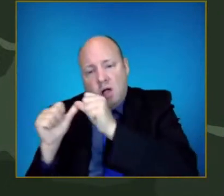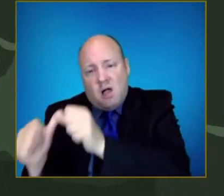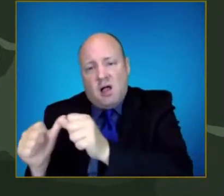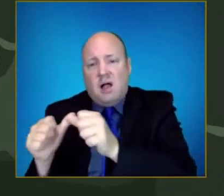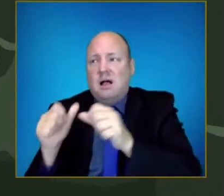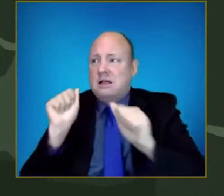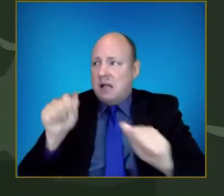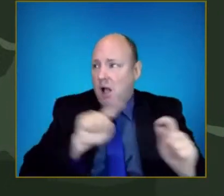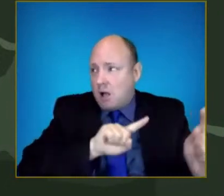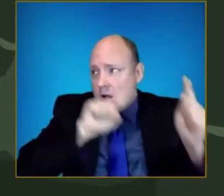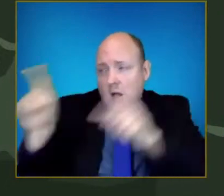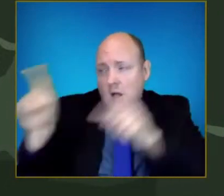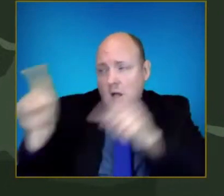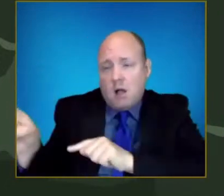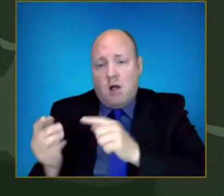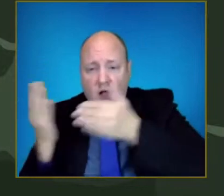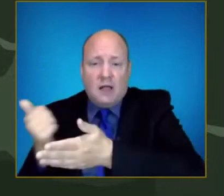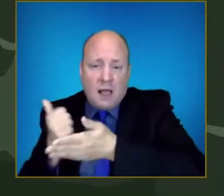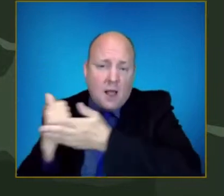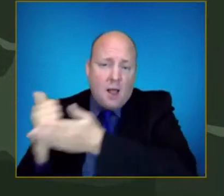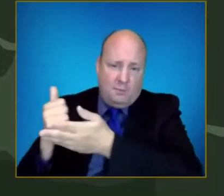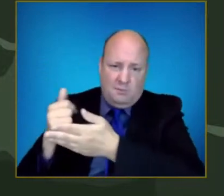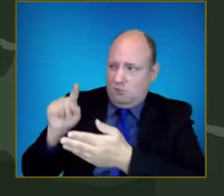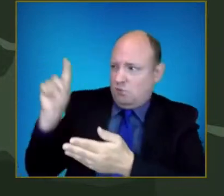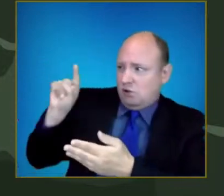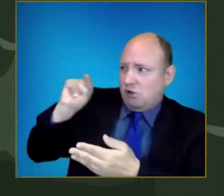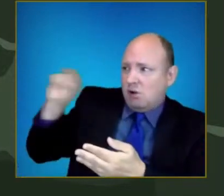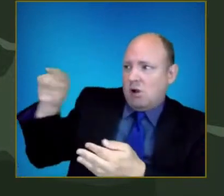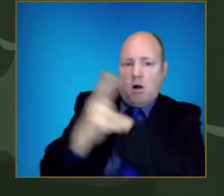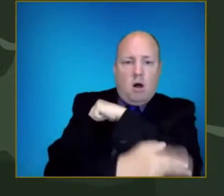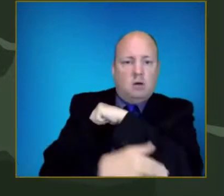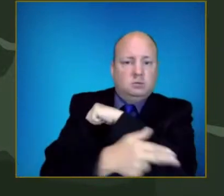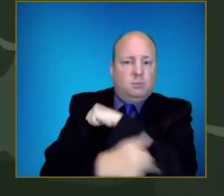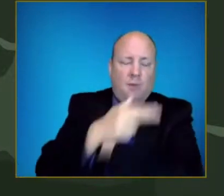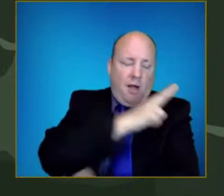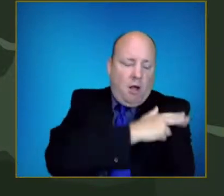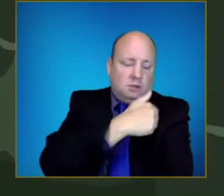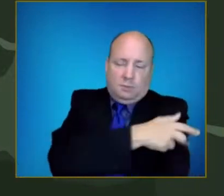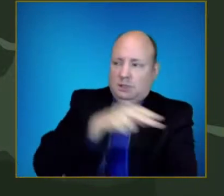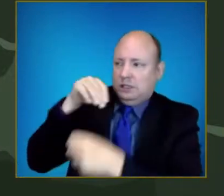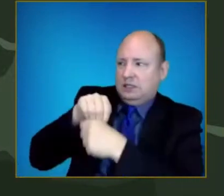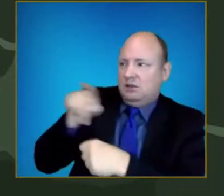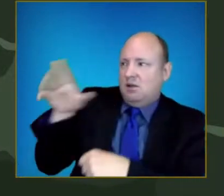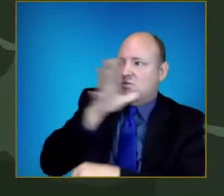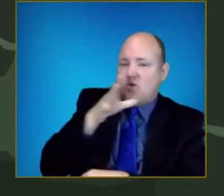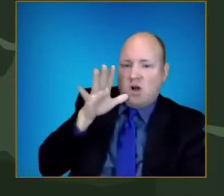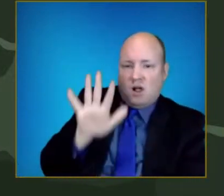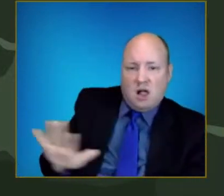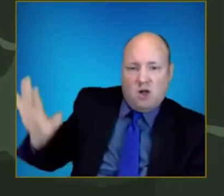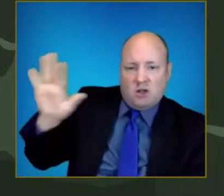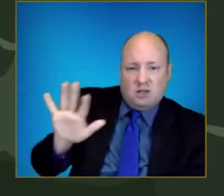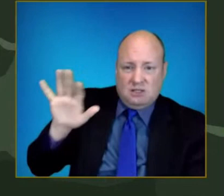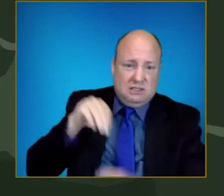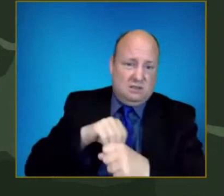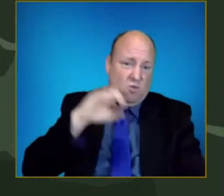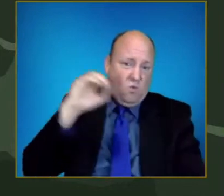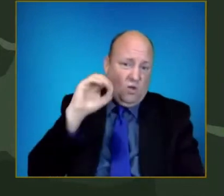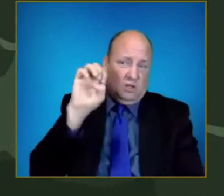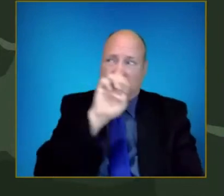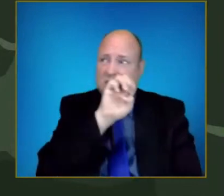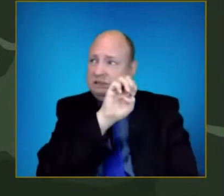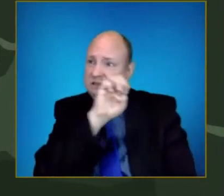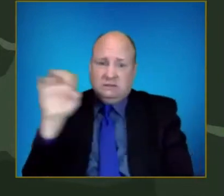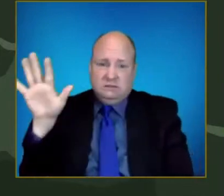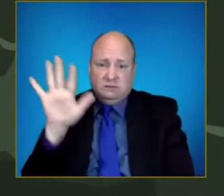to our hospitals and healthcare systems around the state. I think you're aware that we contracted